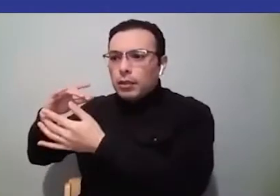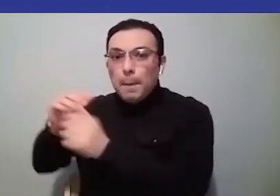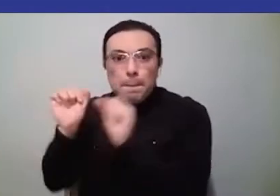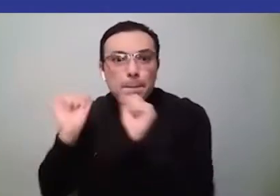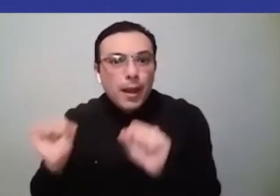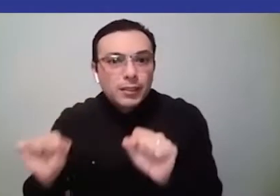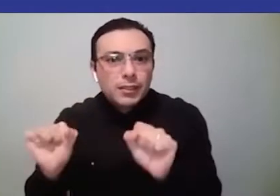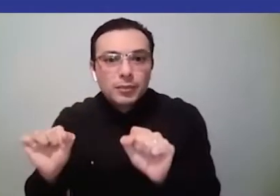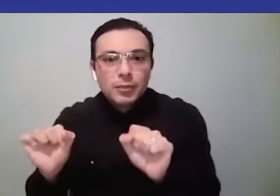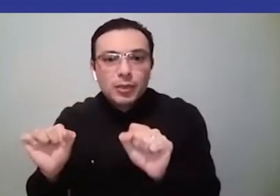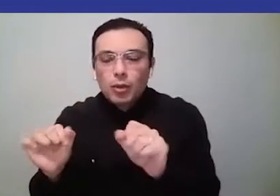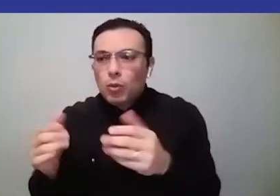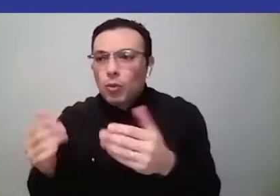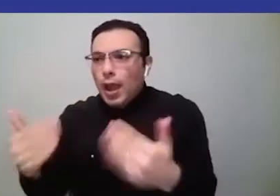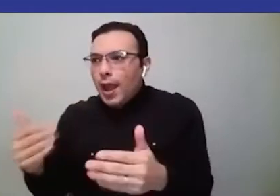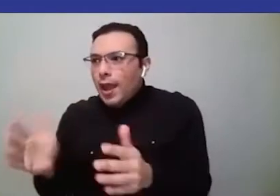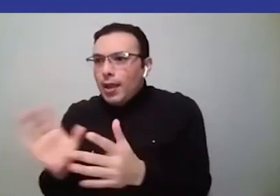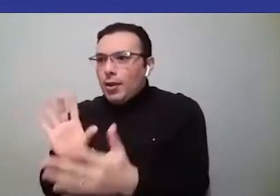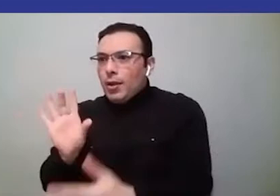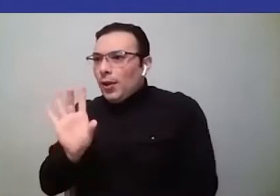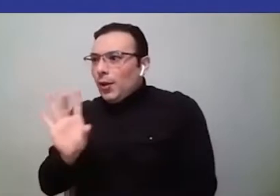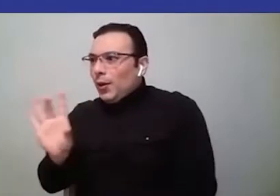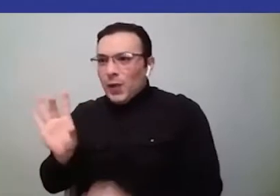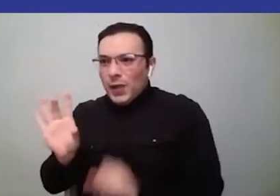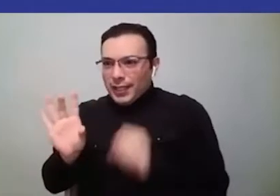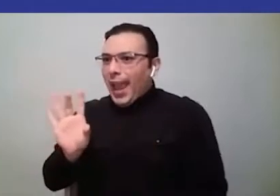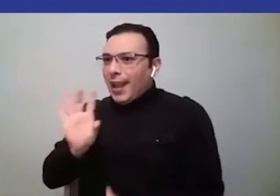yeah, so I'm thinking about that, and